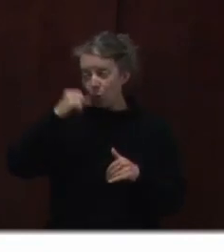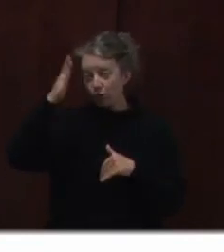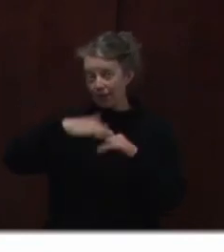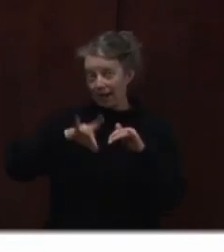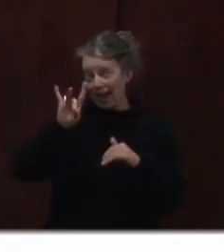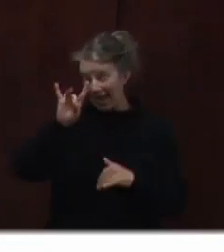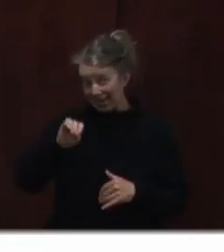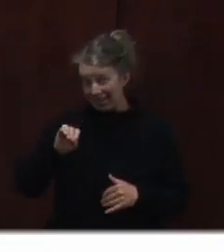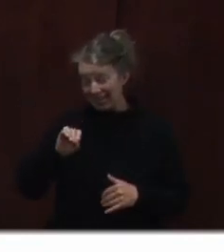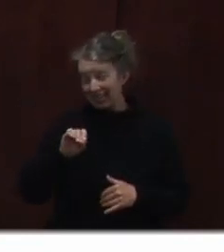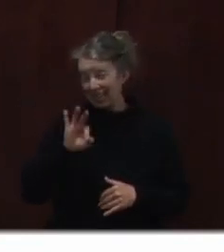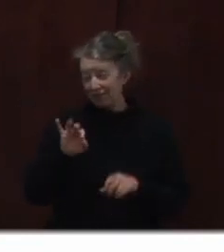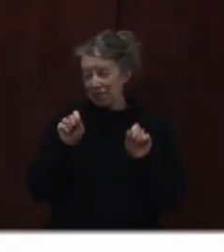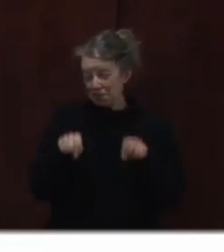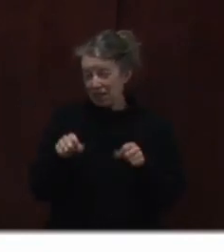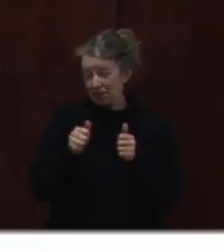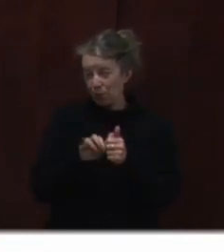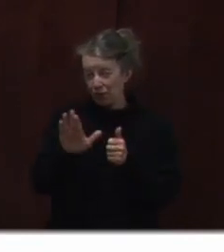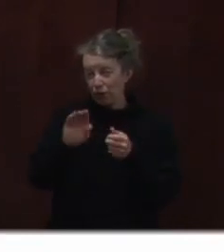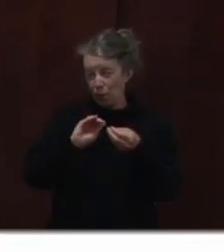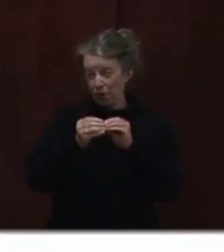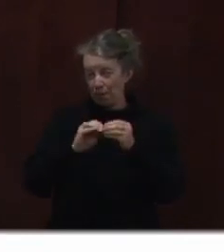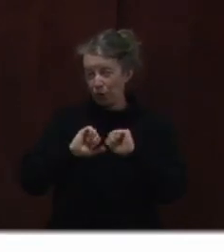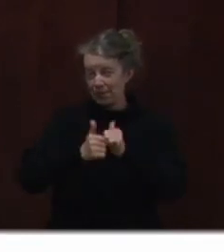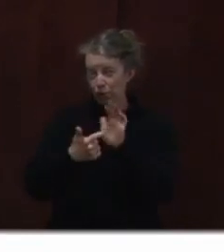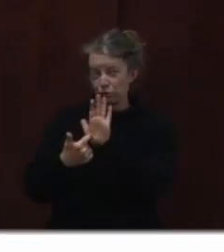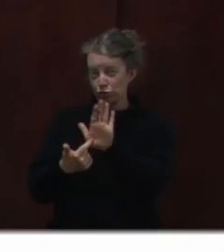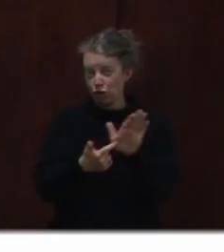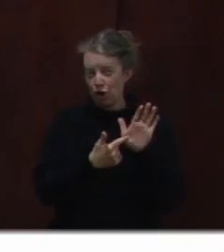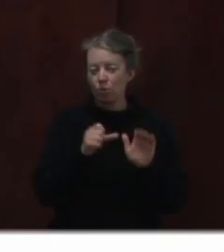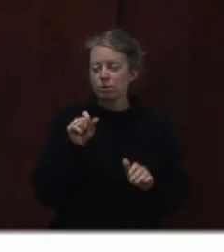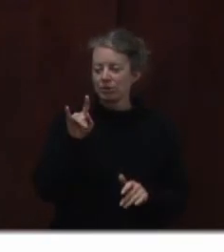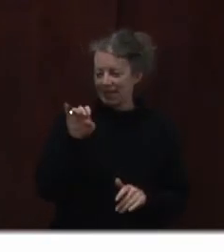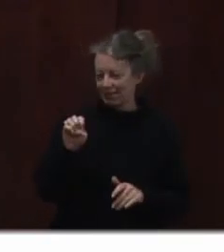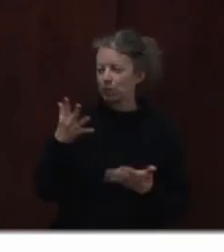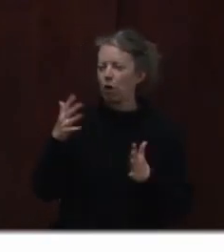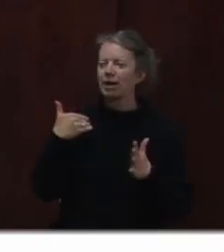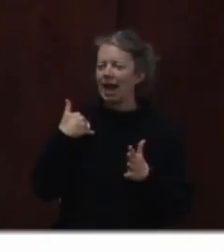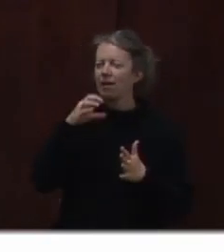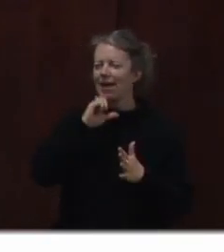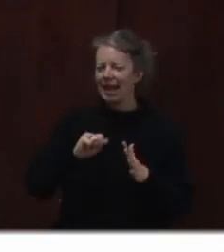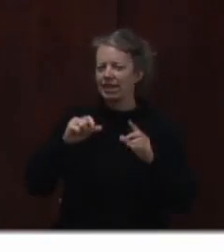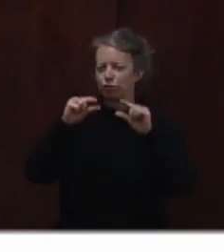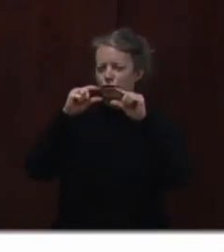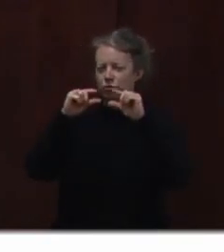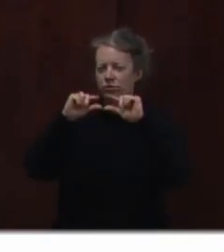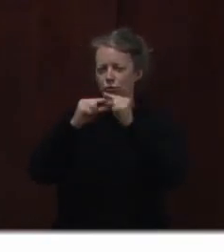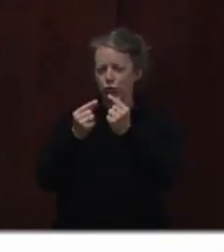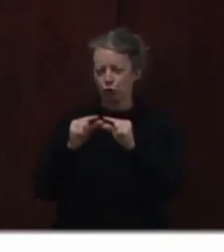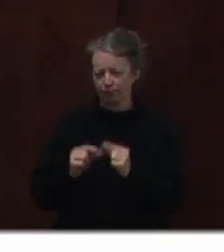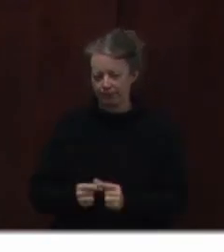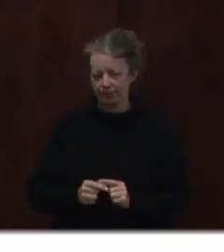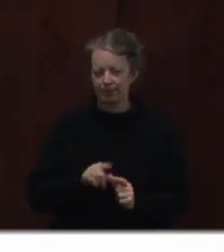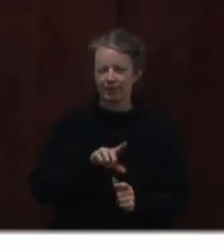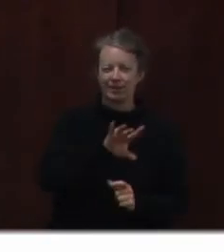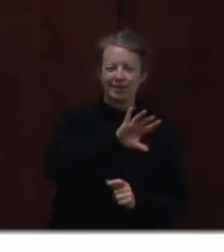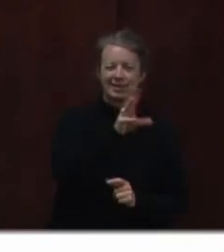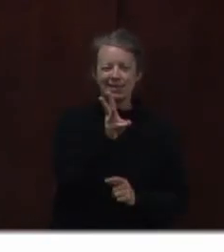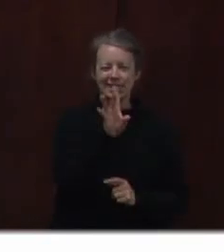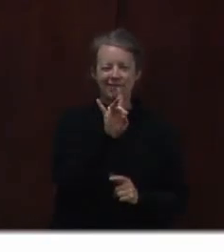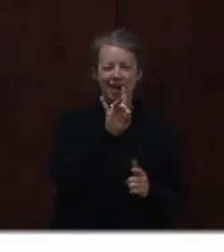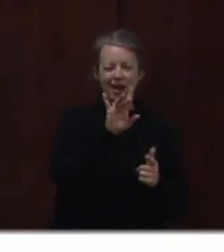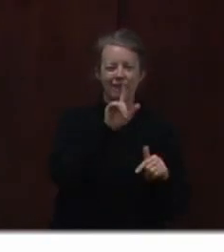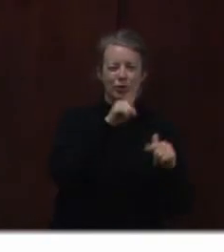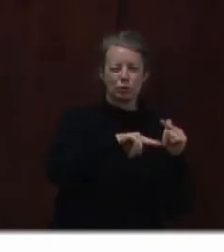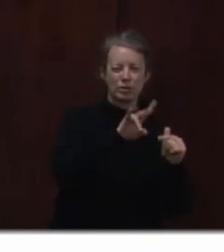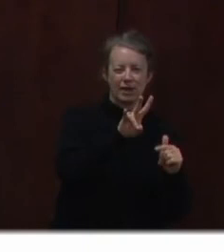possible with the data set you're using. We do. So we already have it age banded from Okay. 65 to 74, and then 75 and Okay.